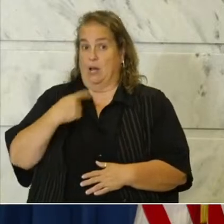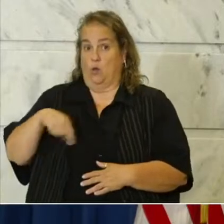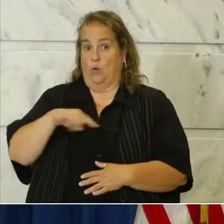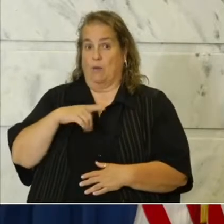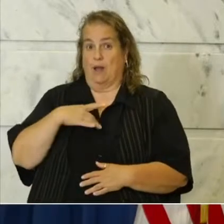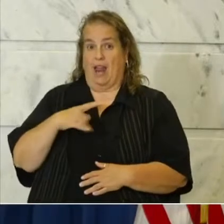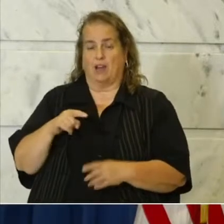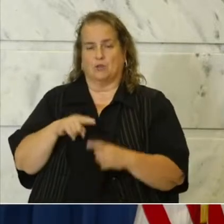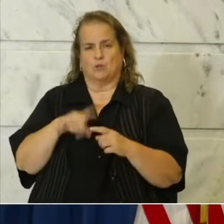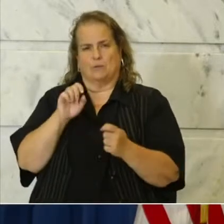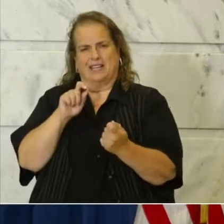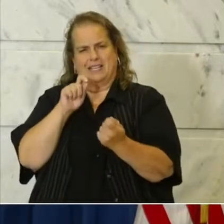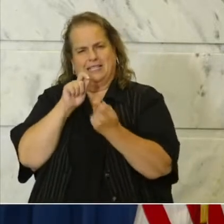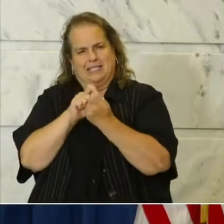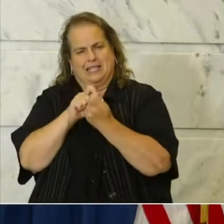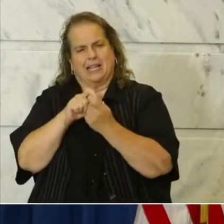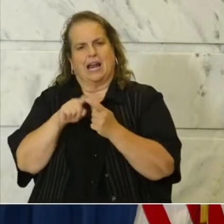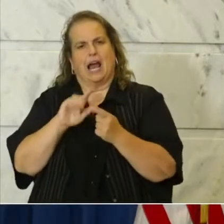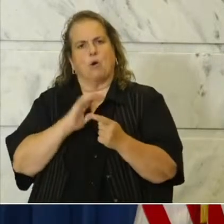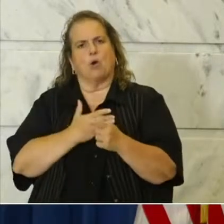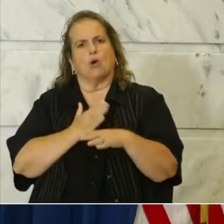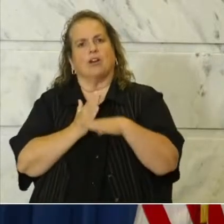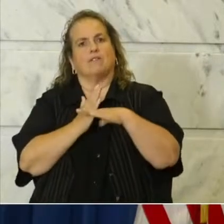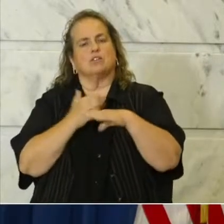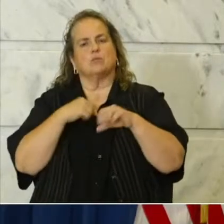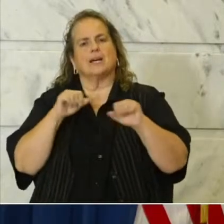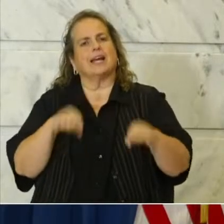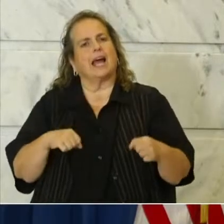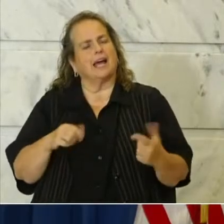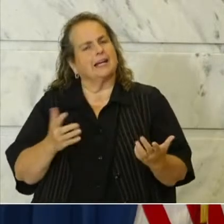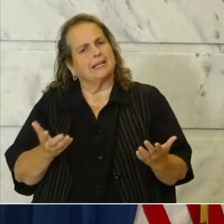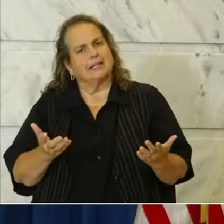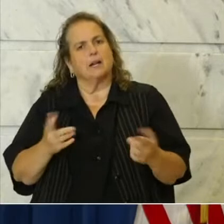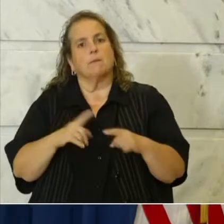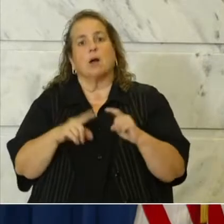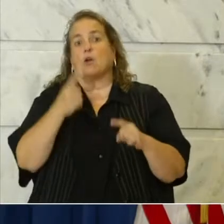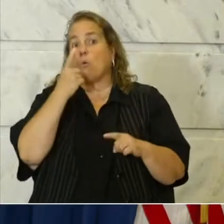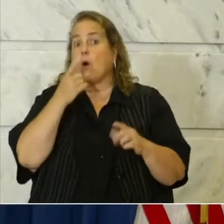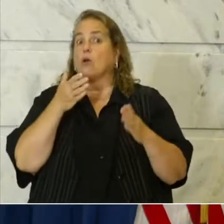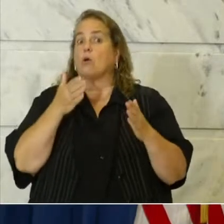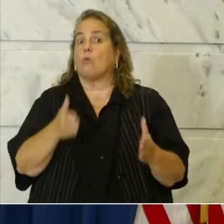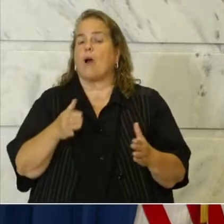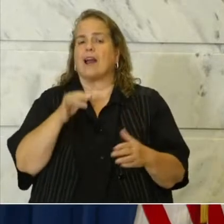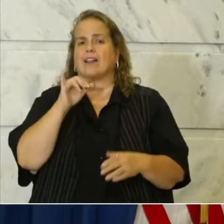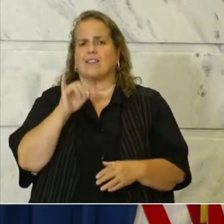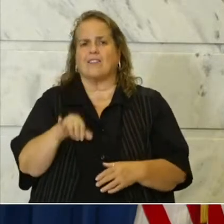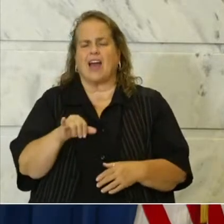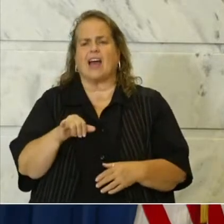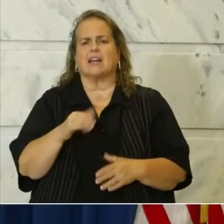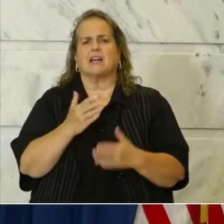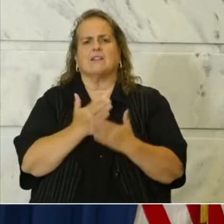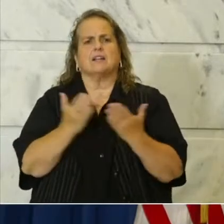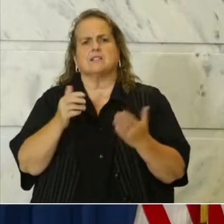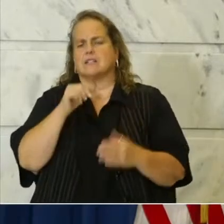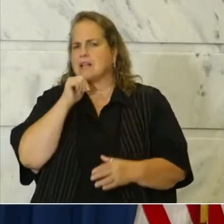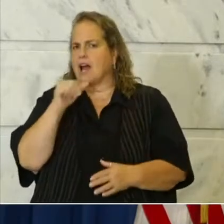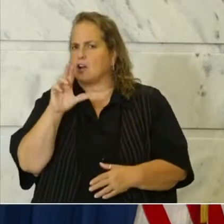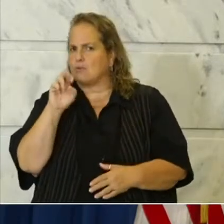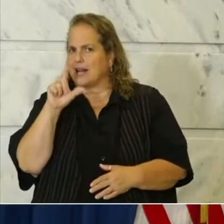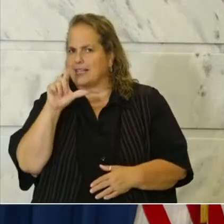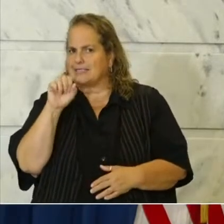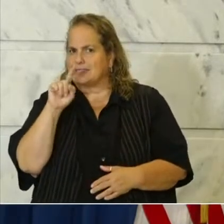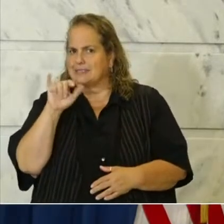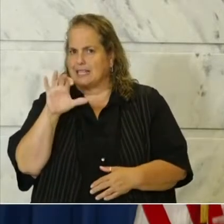as we can be in our interventions, but one of the ways that I think precision is just not realistic is if we want to do